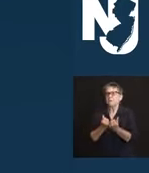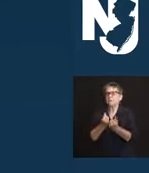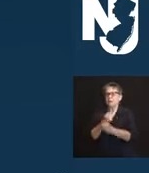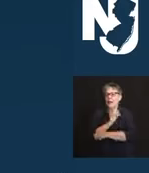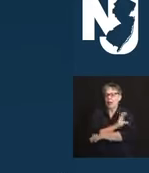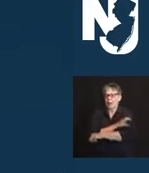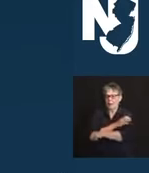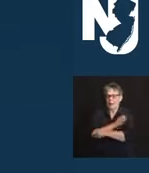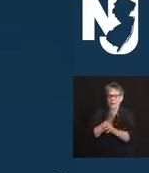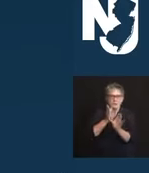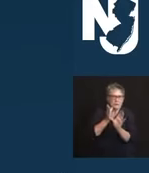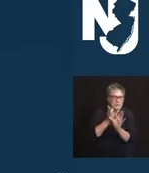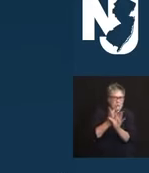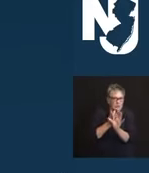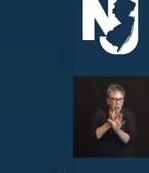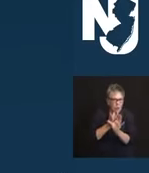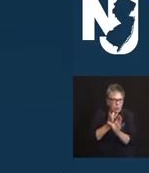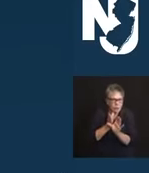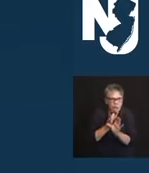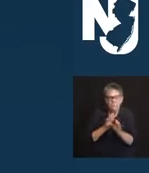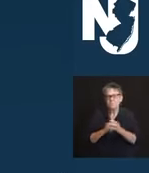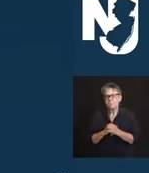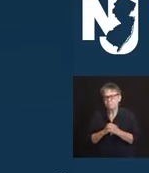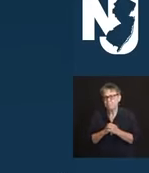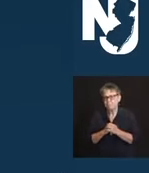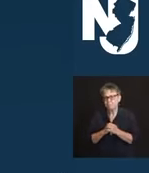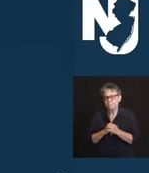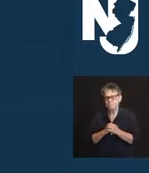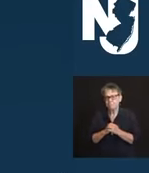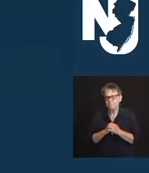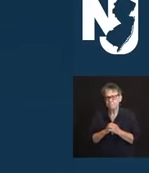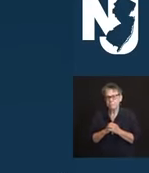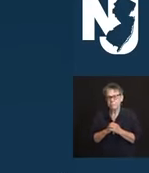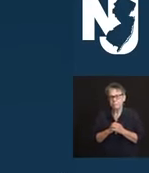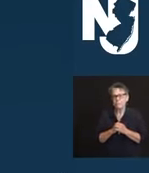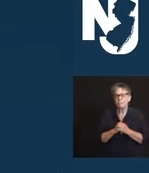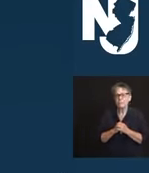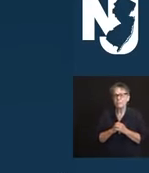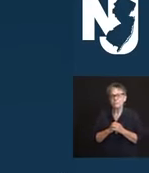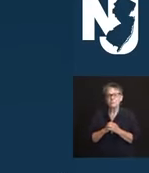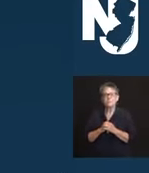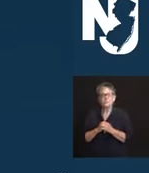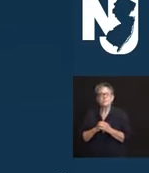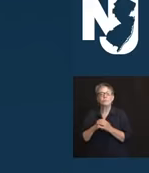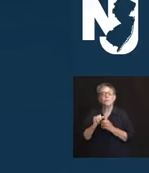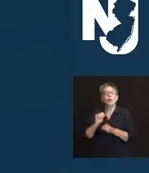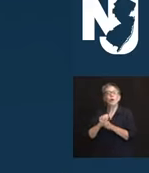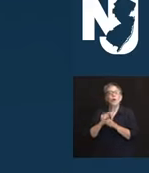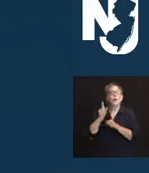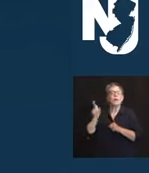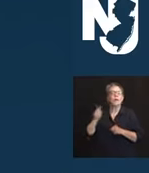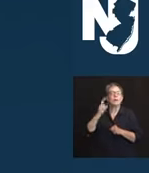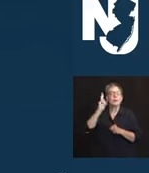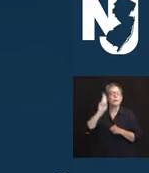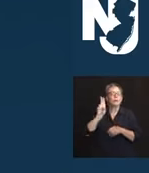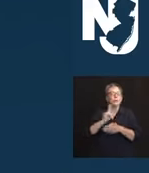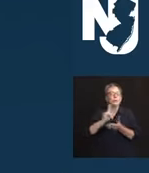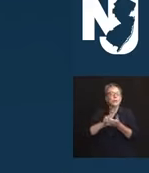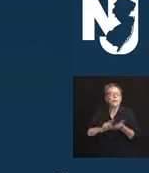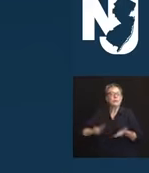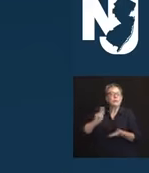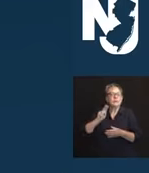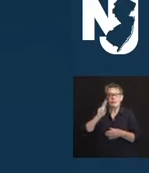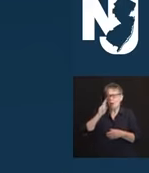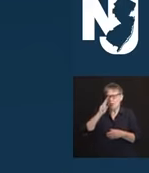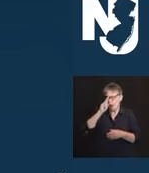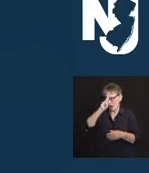as a medical technologist for University Hospital in Newark and maintained affiliations with both Overlook Medical Center